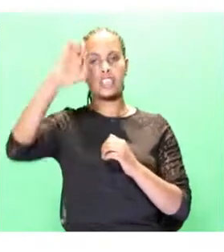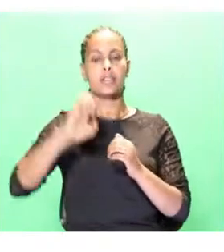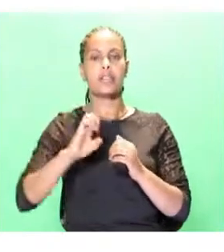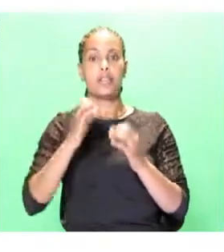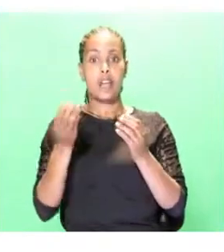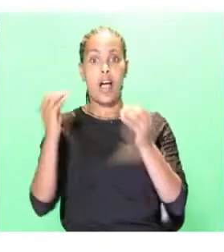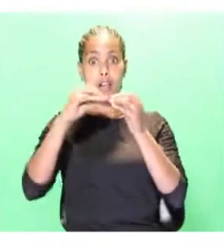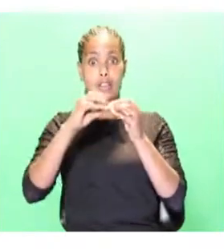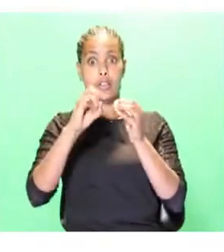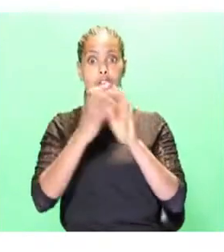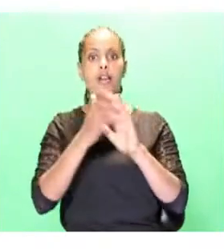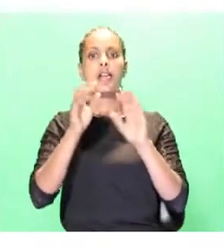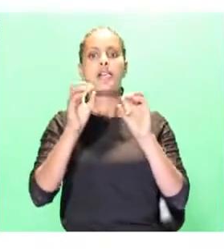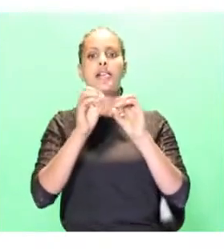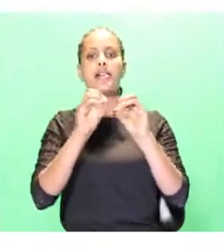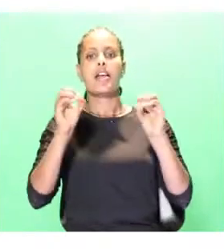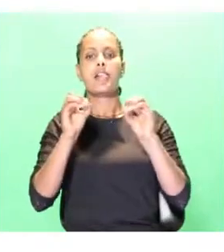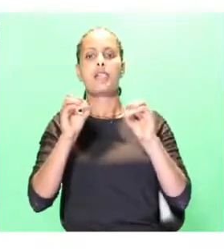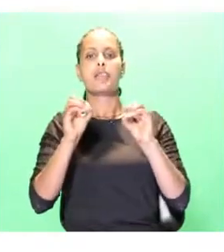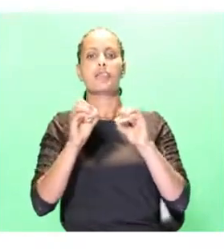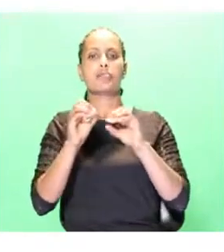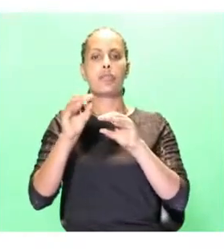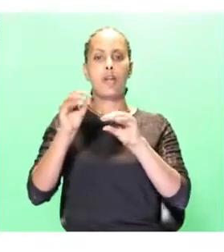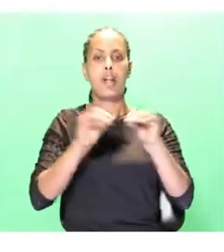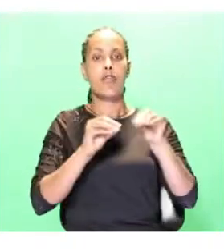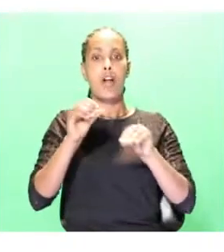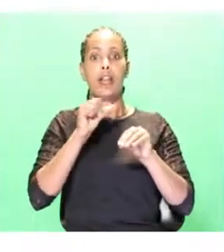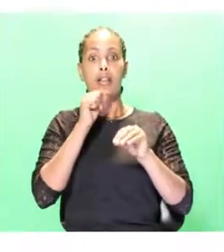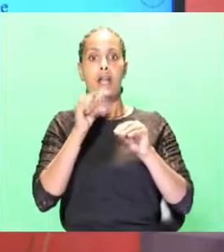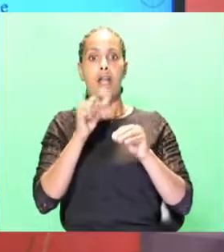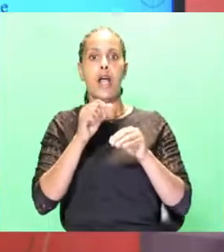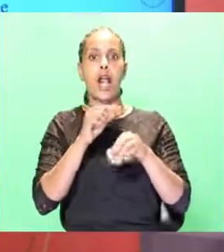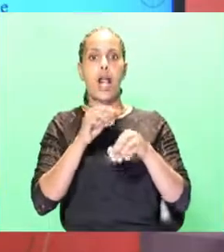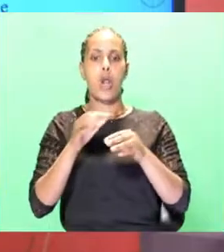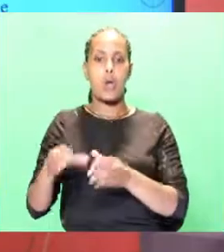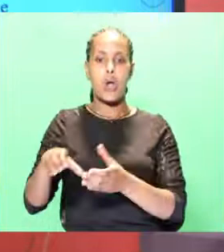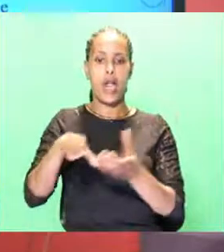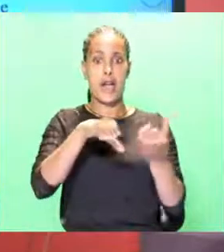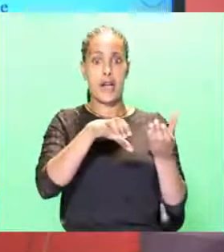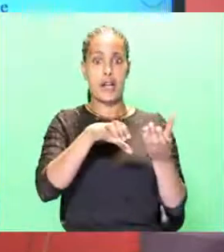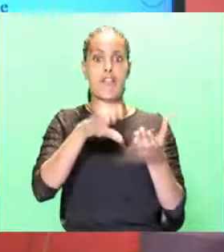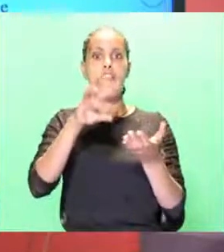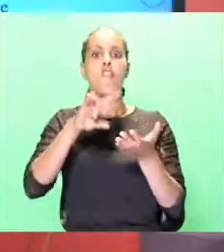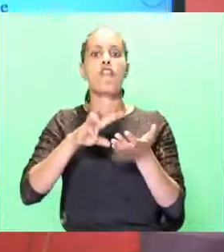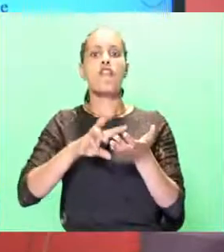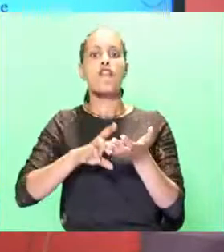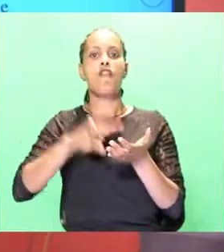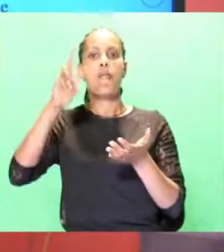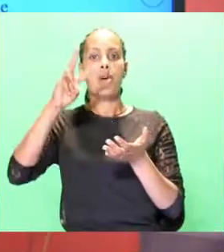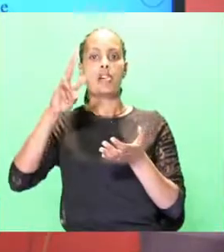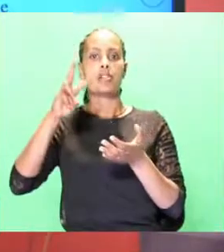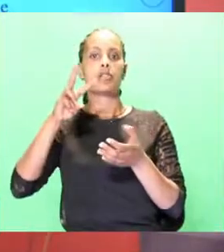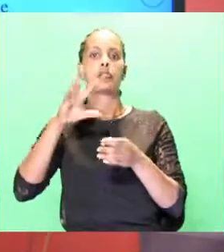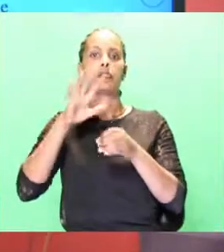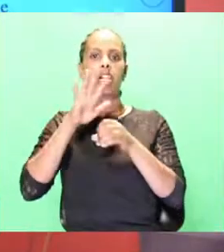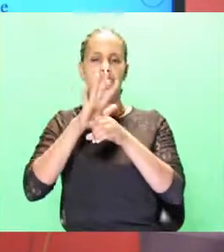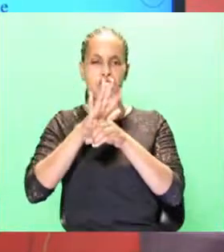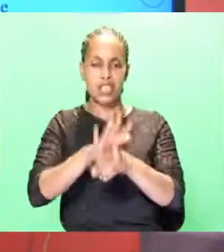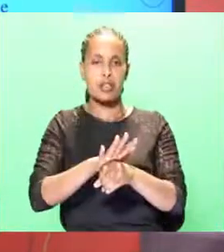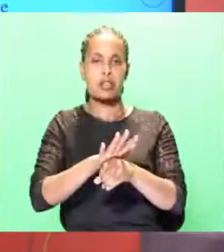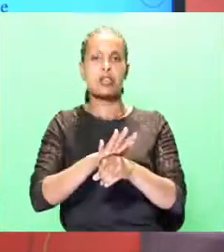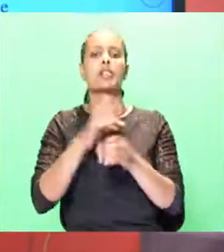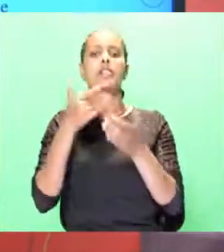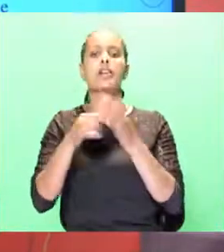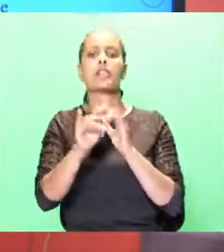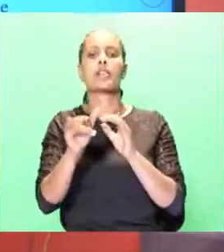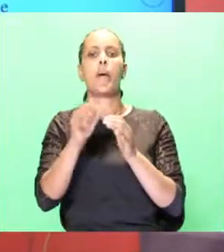The addition of a non-volatile solid to a liquid will reduce its vapor pressure. Such a